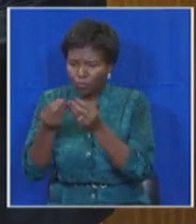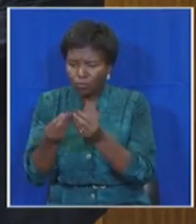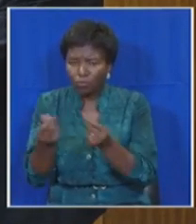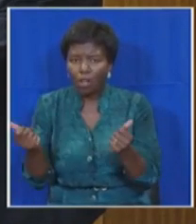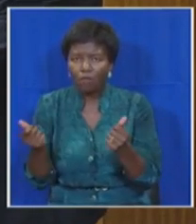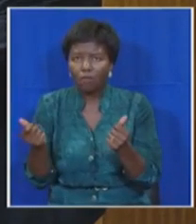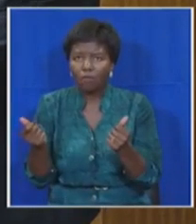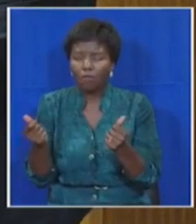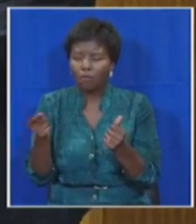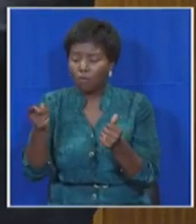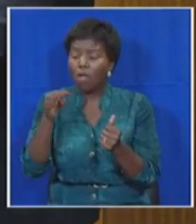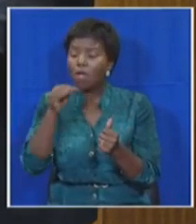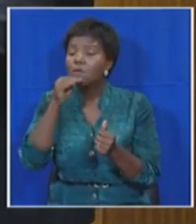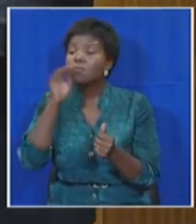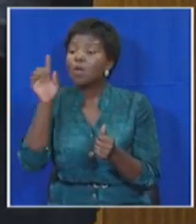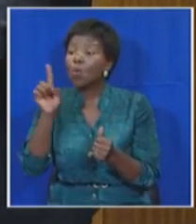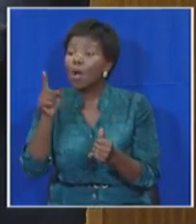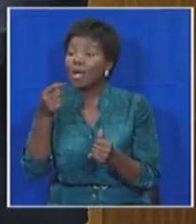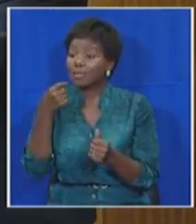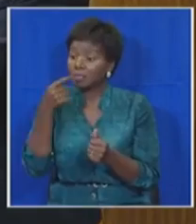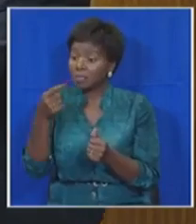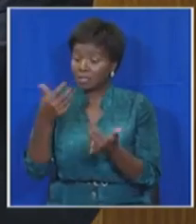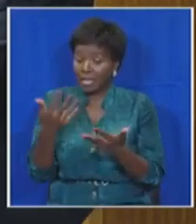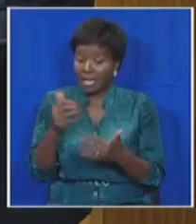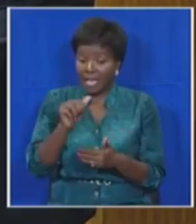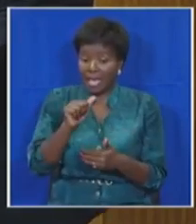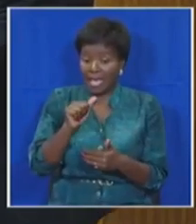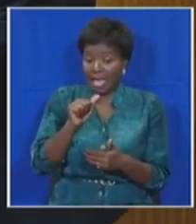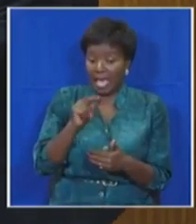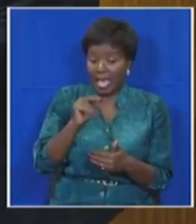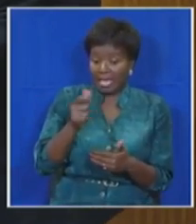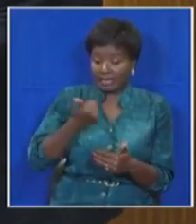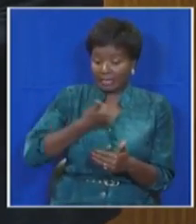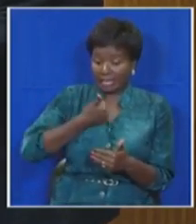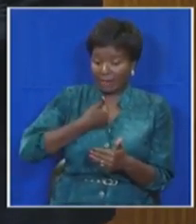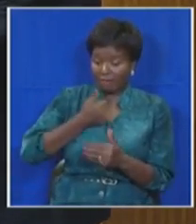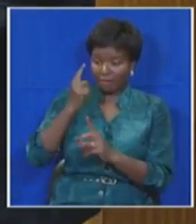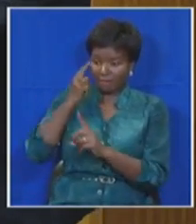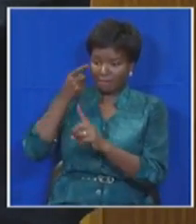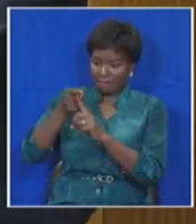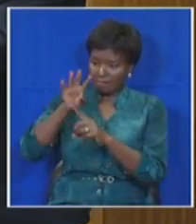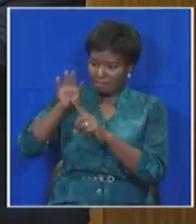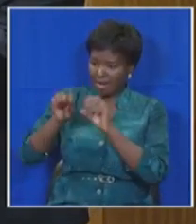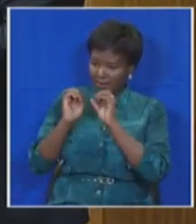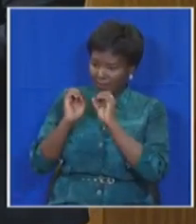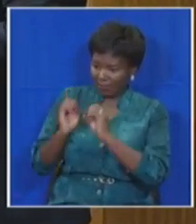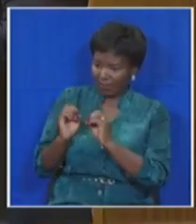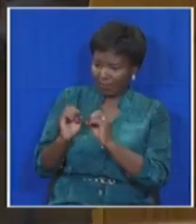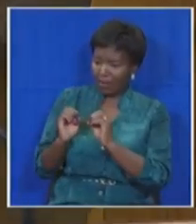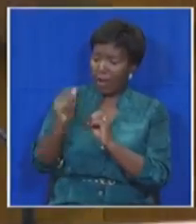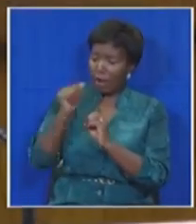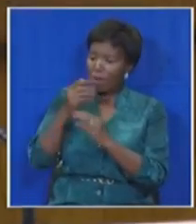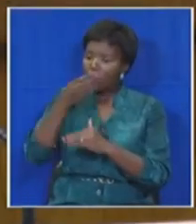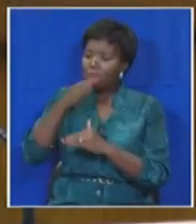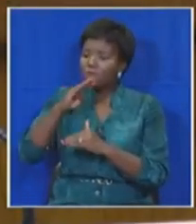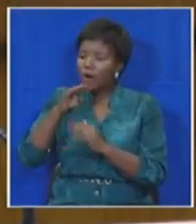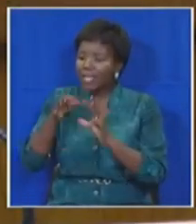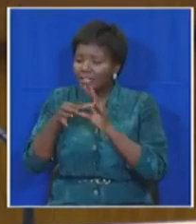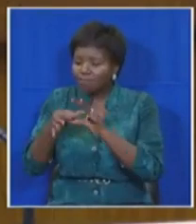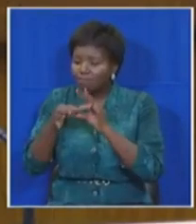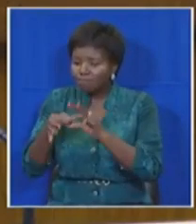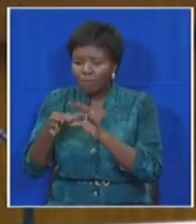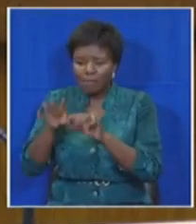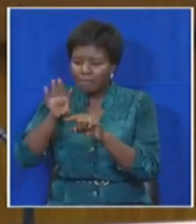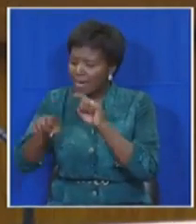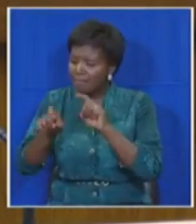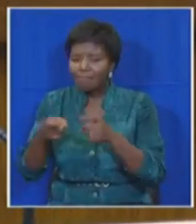actually meant to say that due to the ANC not meeting its own targets on land, true reconciliation would not be